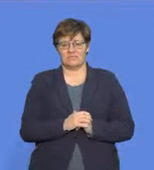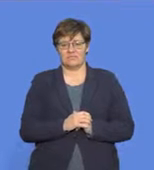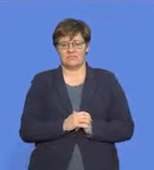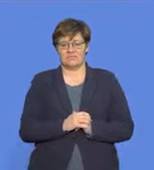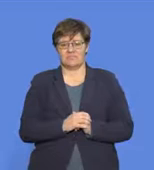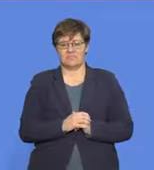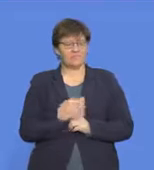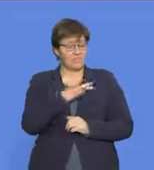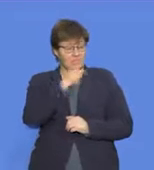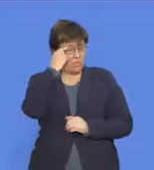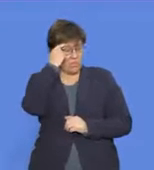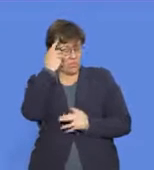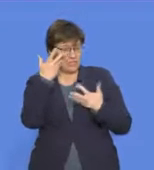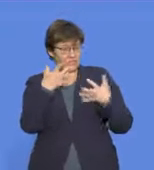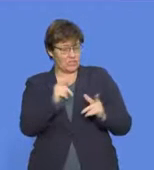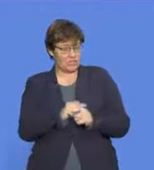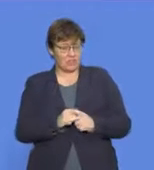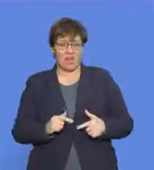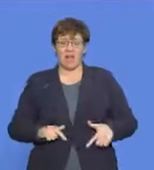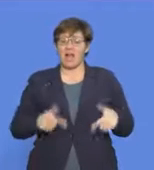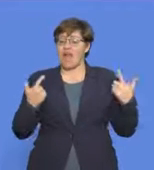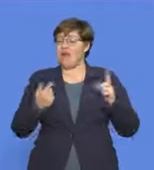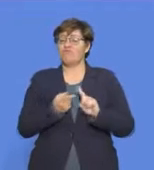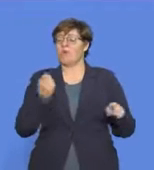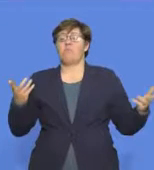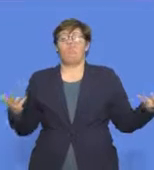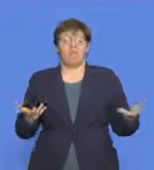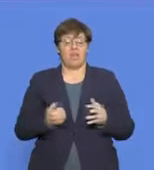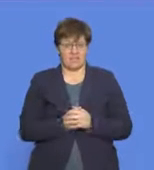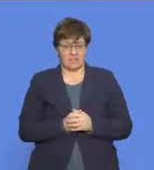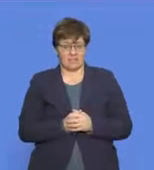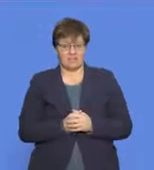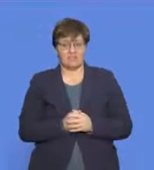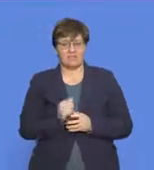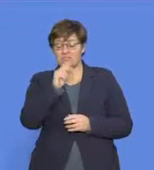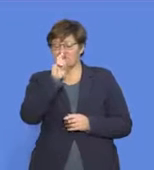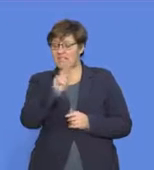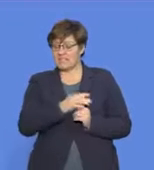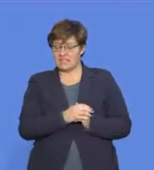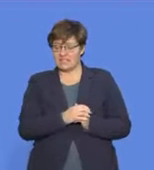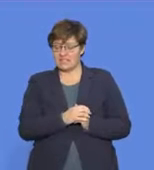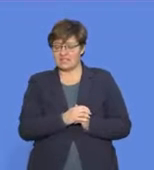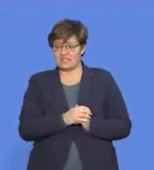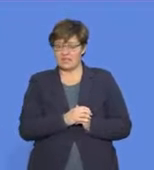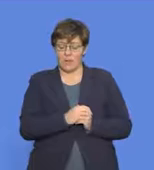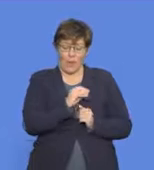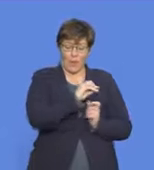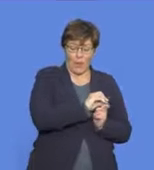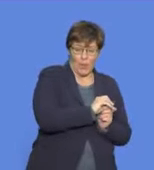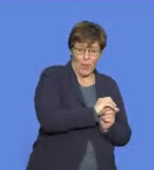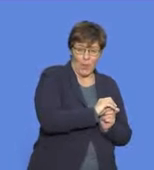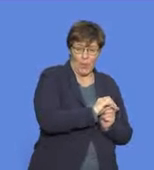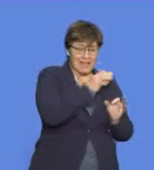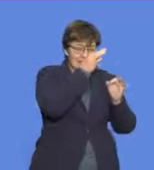All right, have you ever thought about where life comes from? If you have a look, you can see that from the smallest organism, from